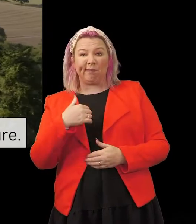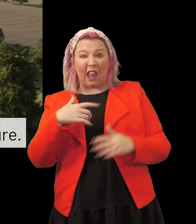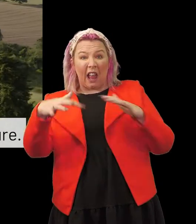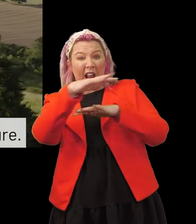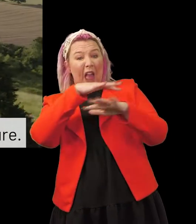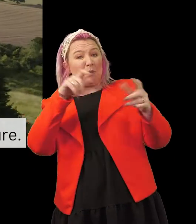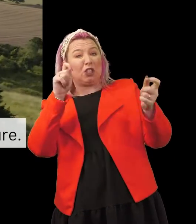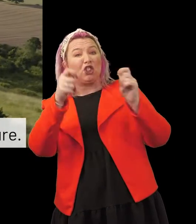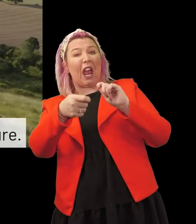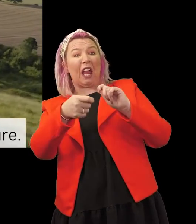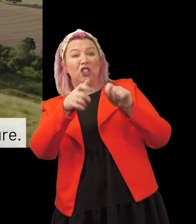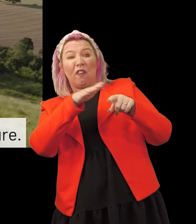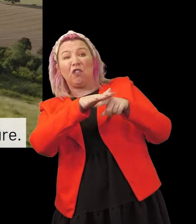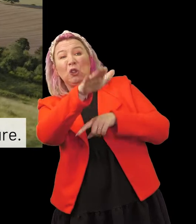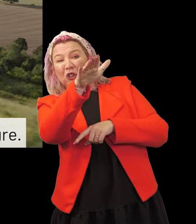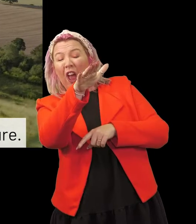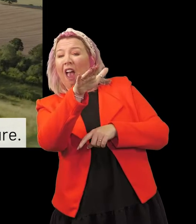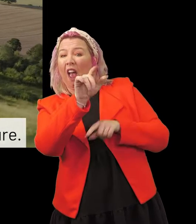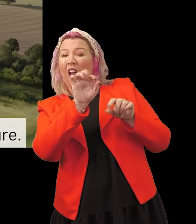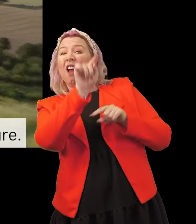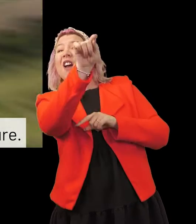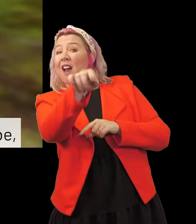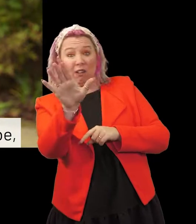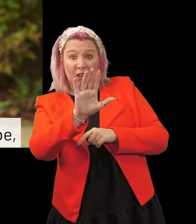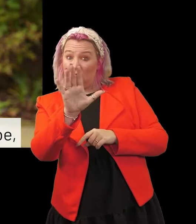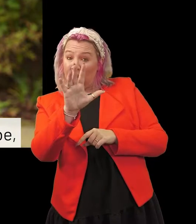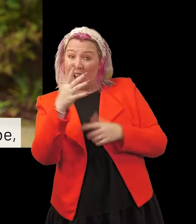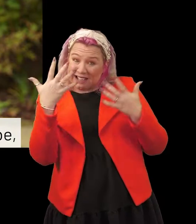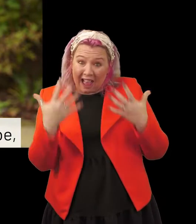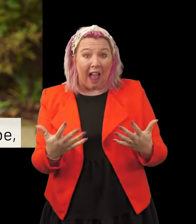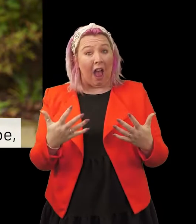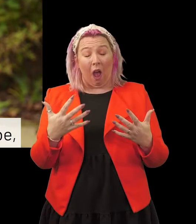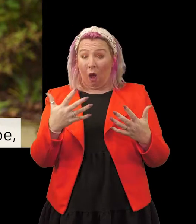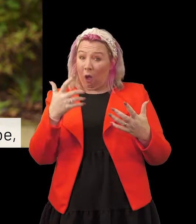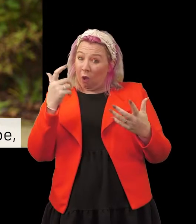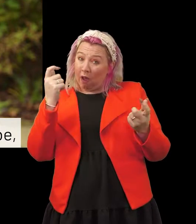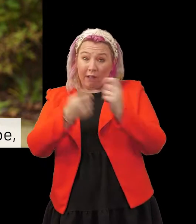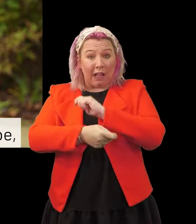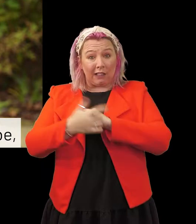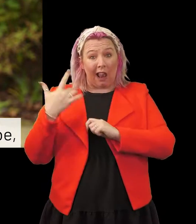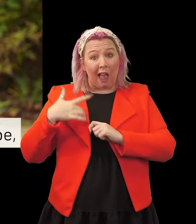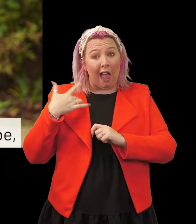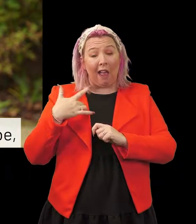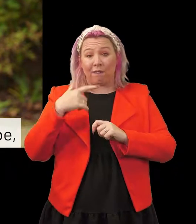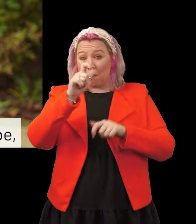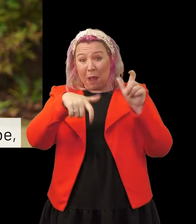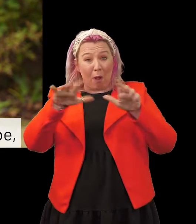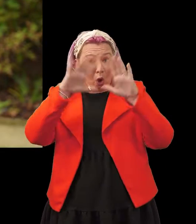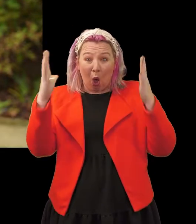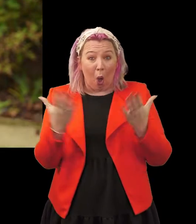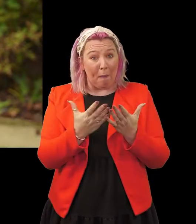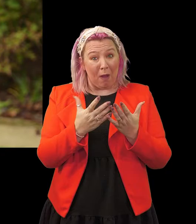We can no longer think of climate change as a problem for the future. It's already affecting the lives of millions of people across the